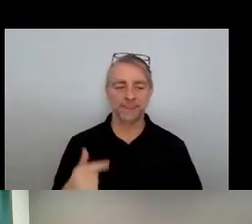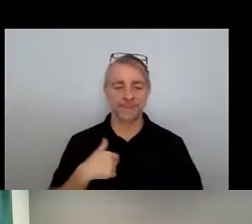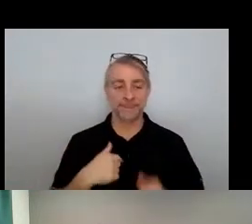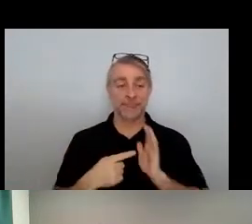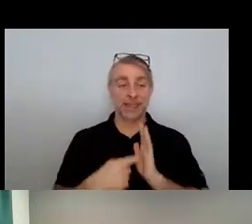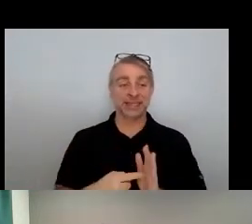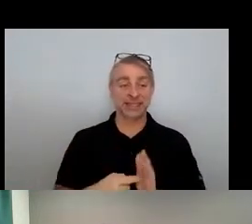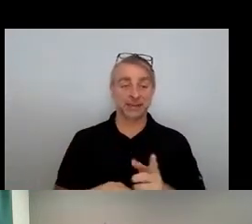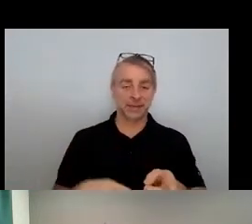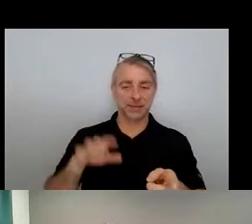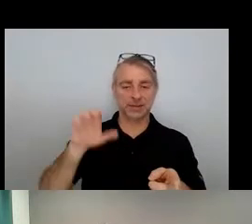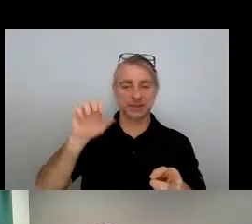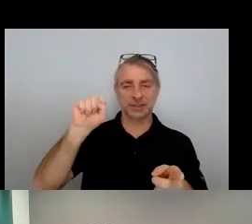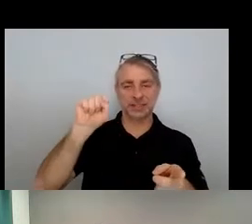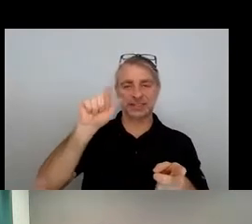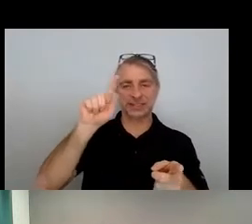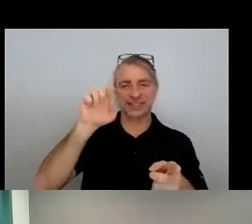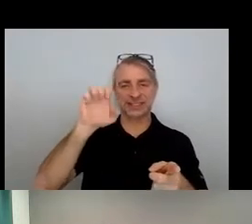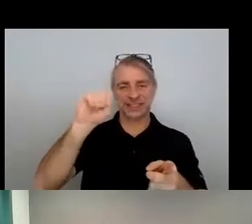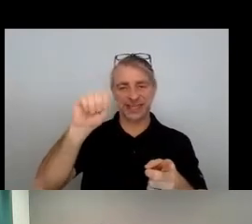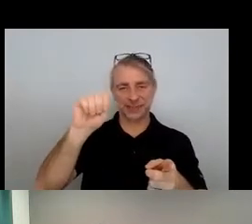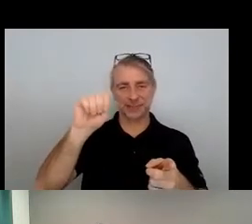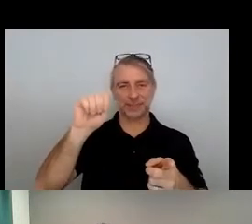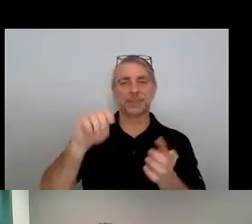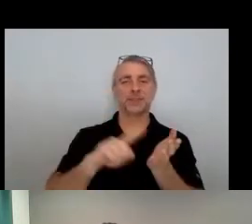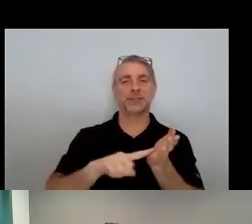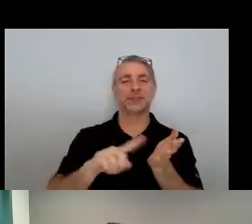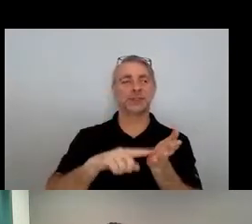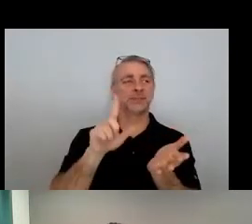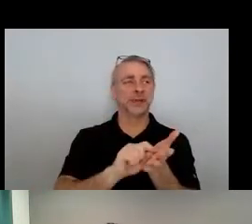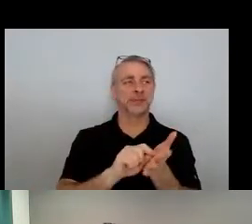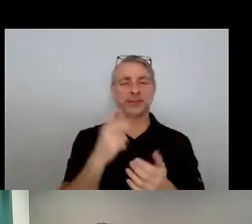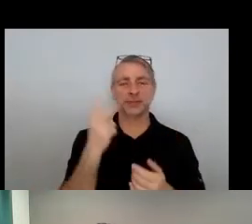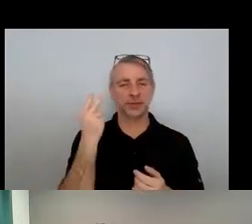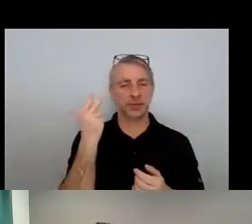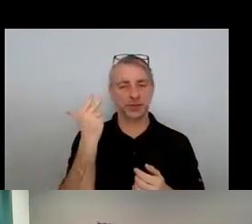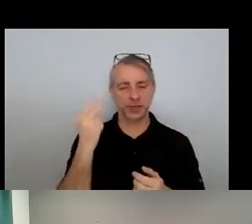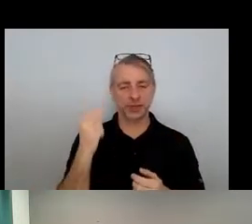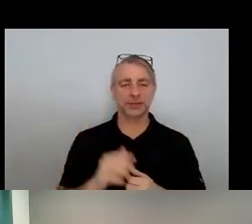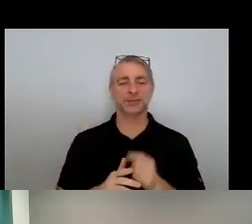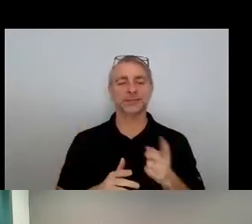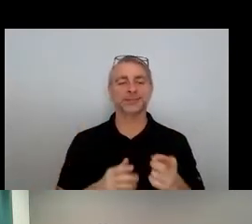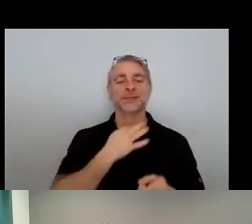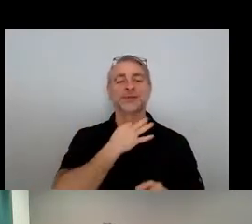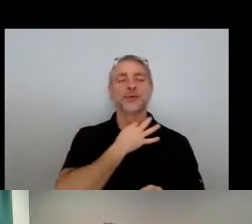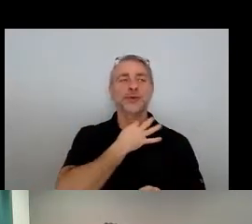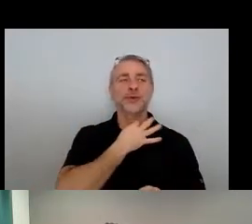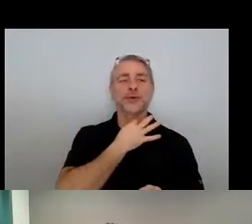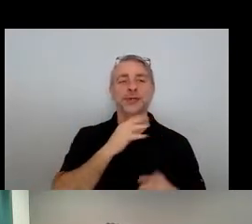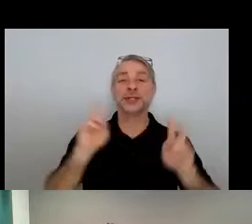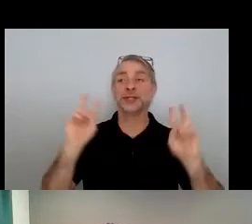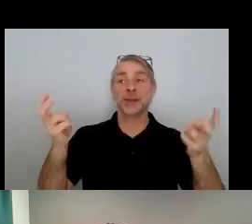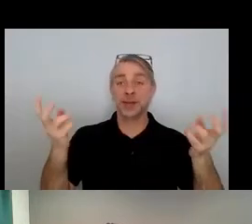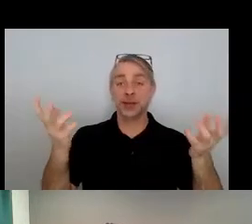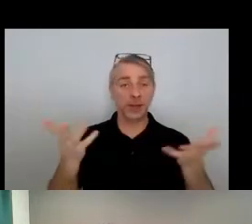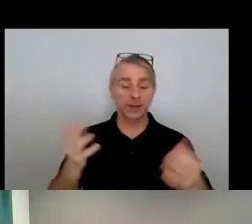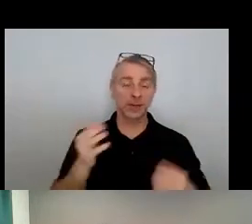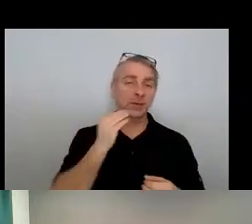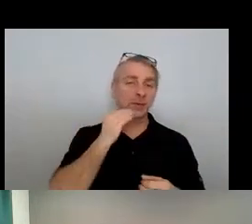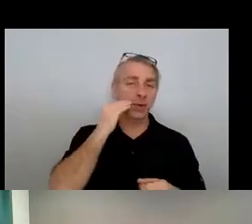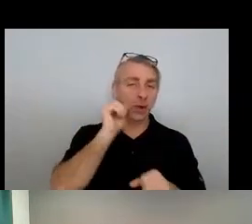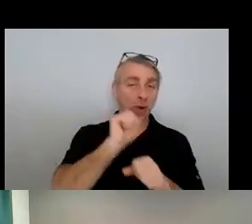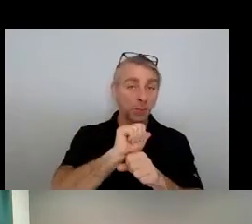STEM meta-analysis that was just published a few years ago, and it's looking at the impact of homework on